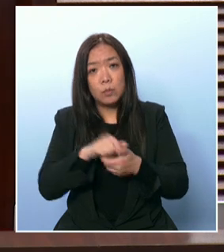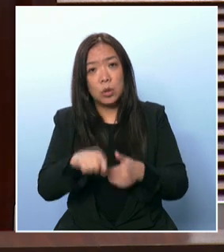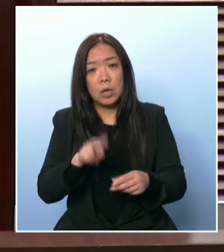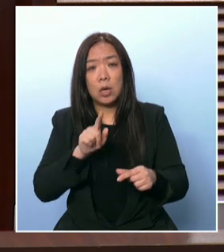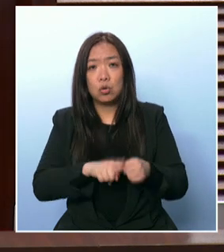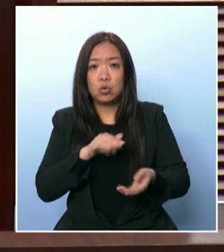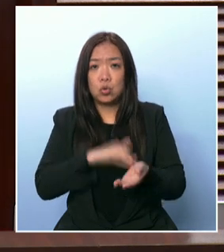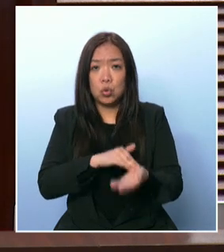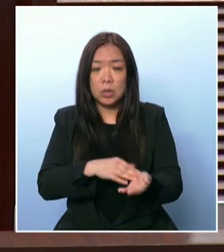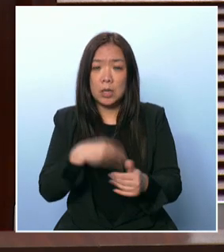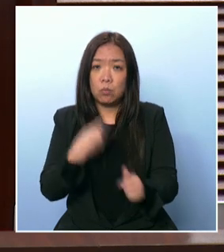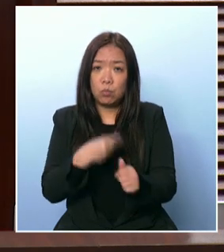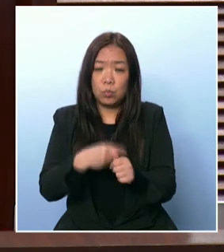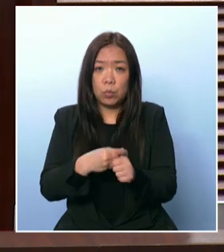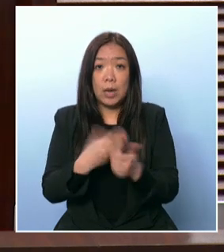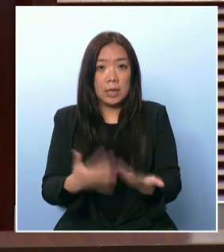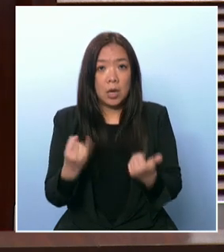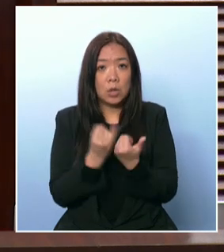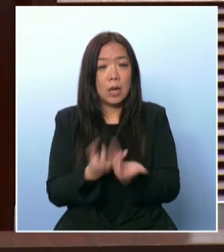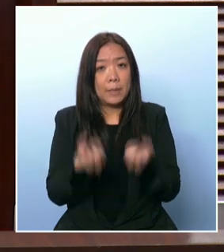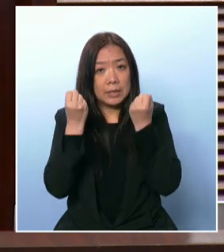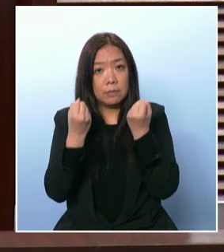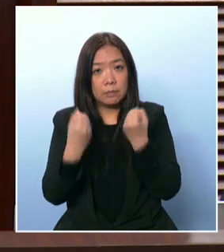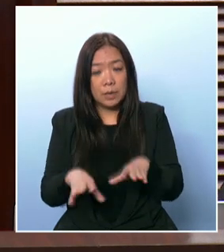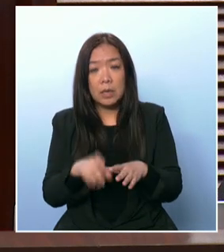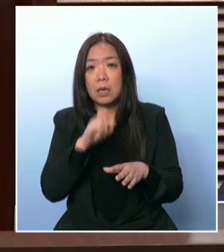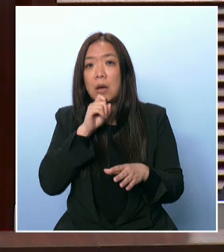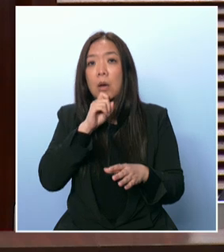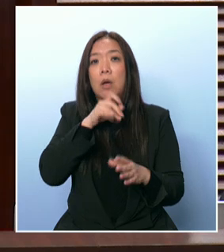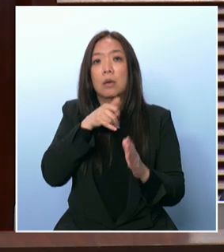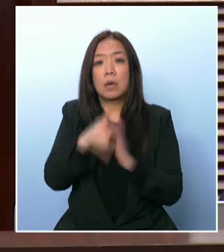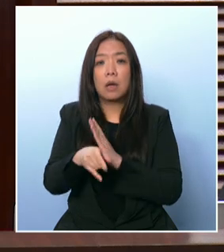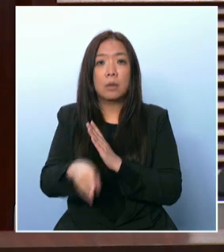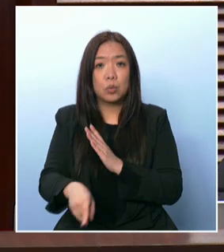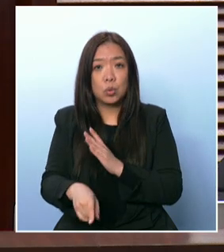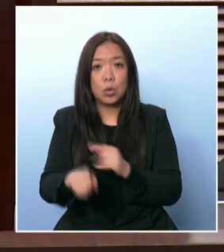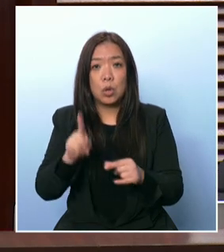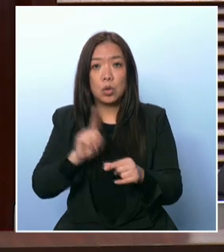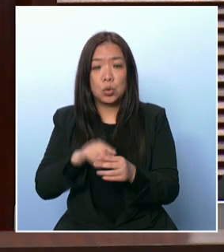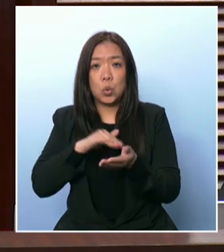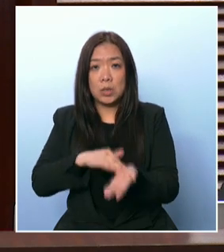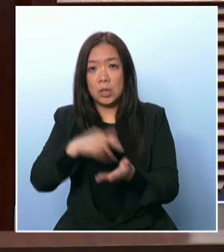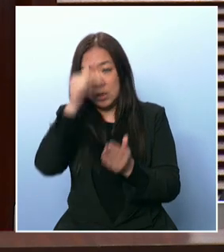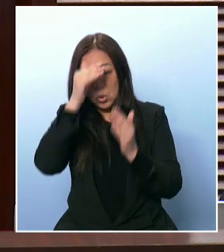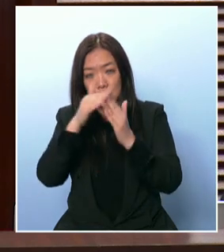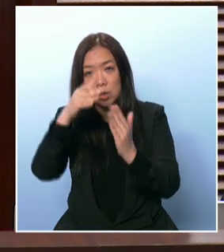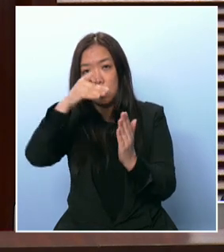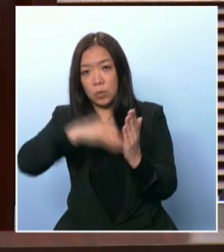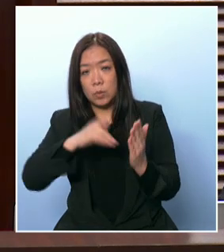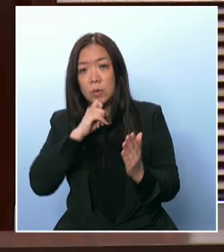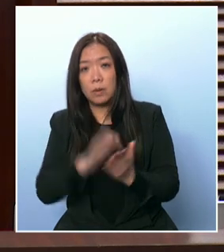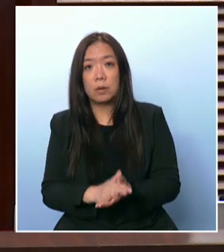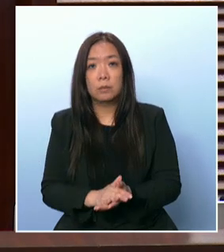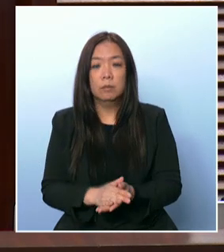all, Advanced Chinese Medicine Practitioner Training Program in collaboration with the China Academy Chinese